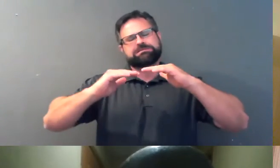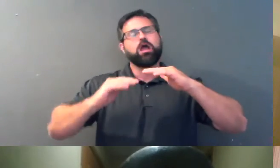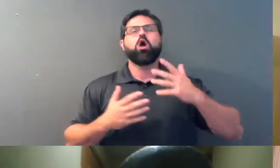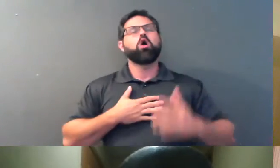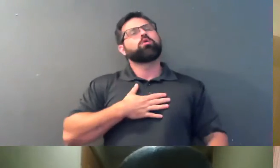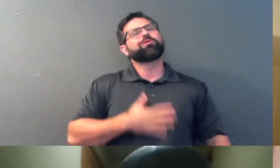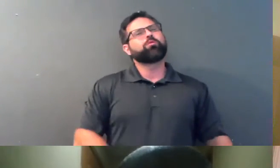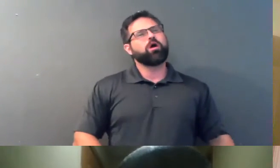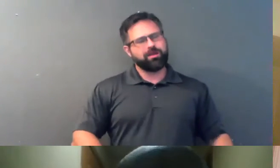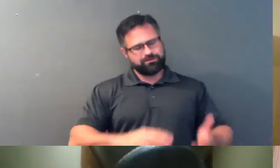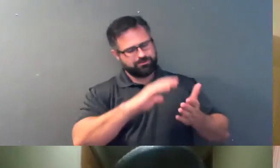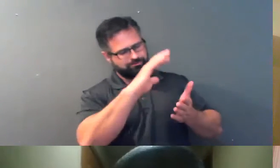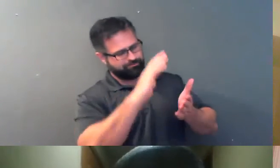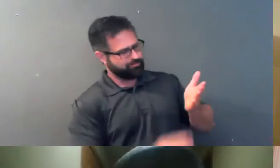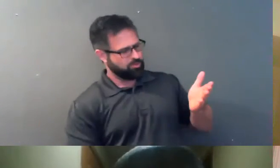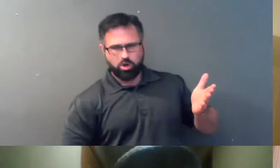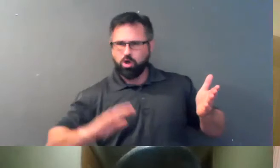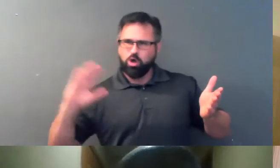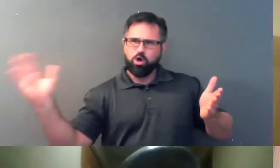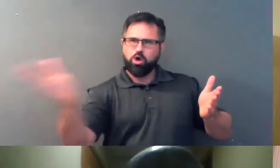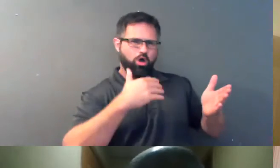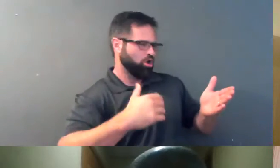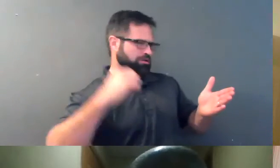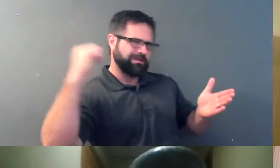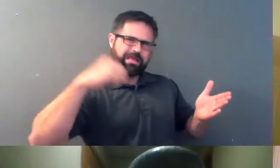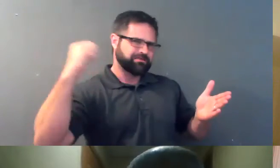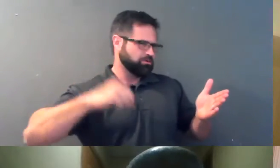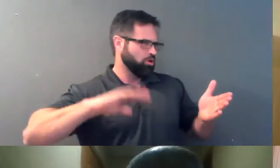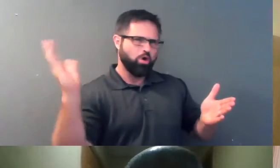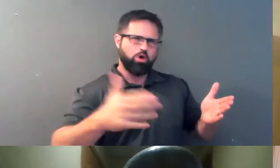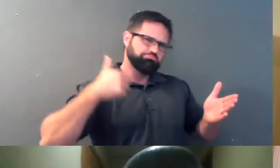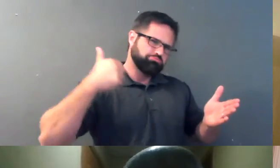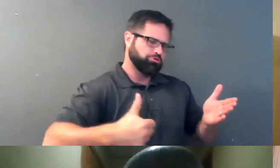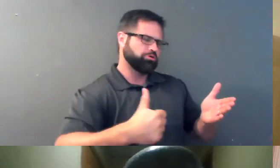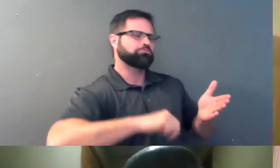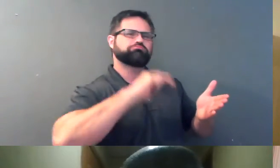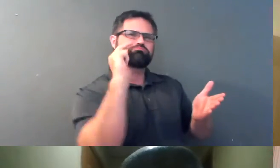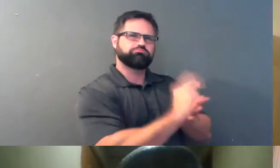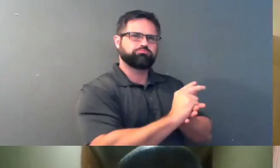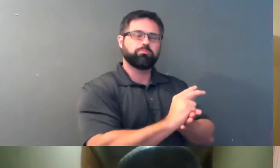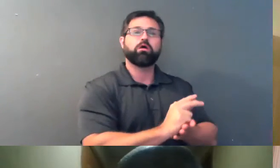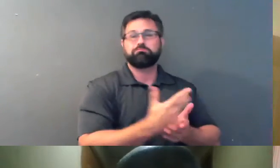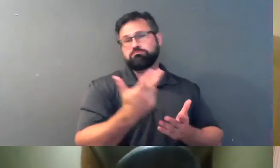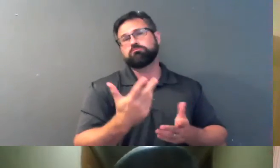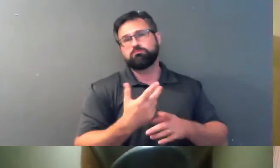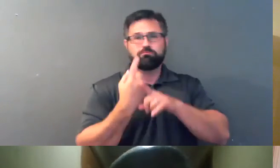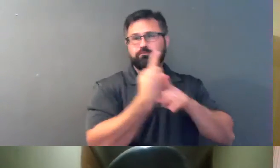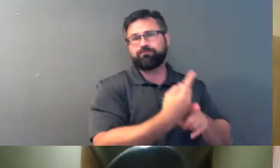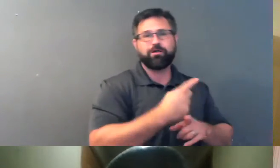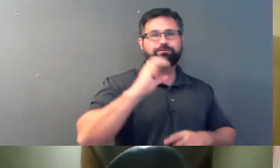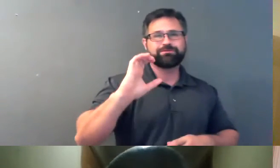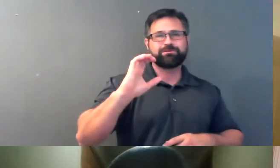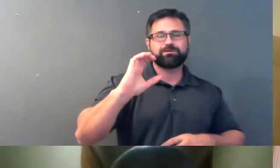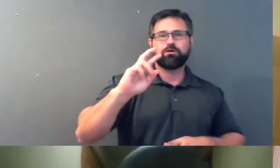completely workable between us and the CRC. Of course, one of the main